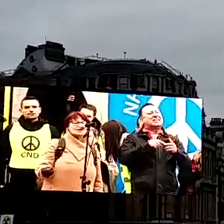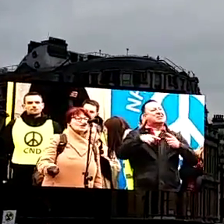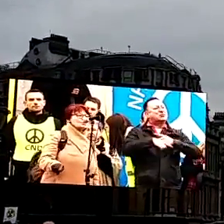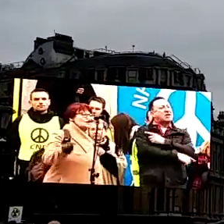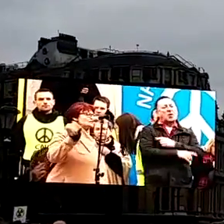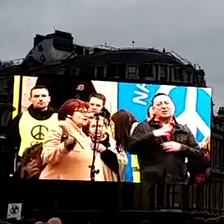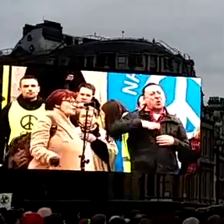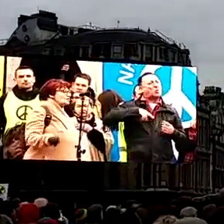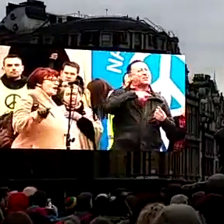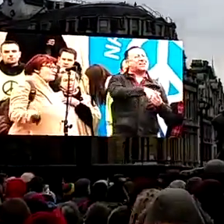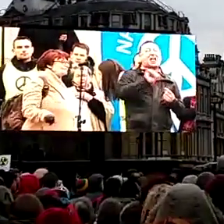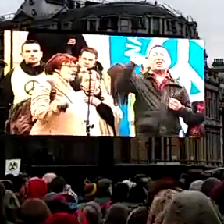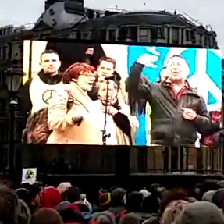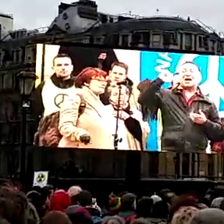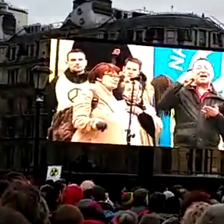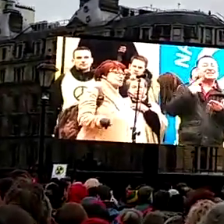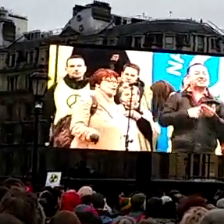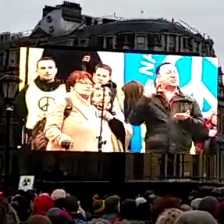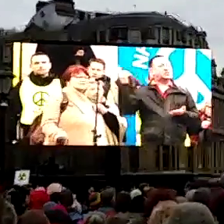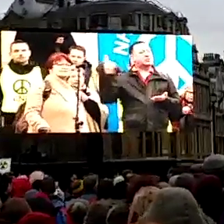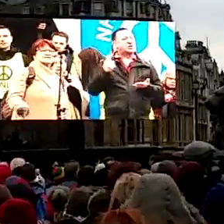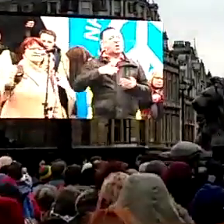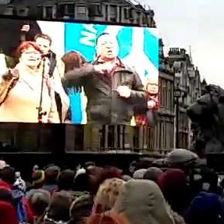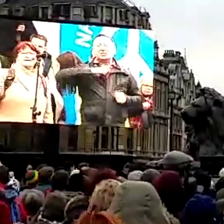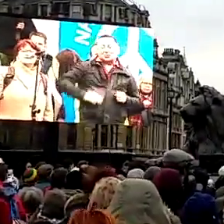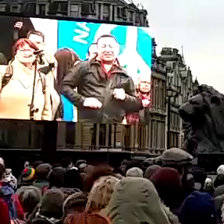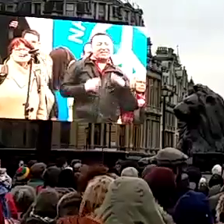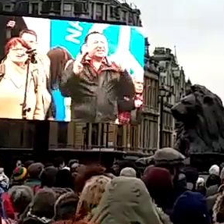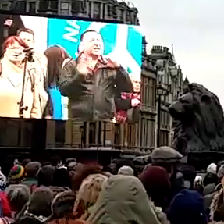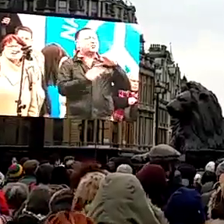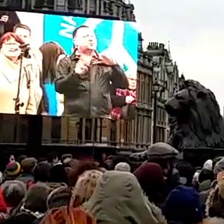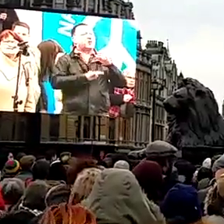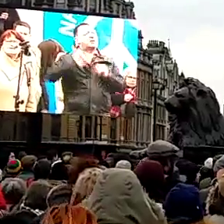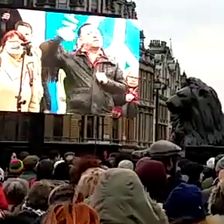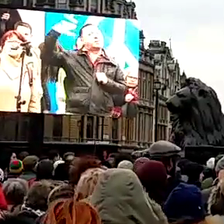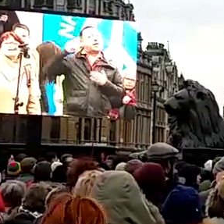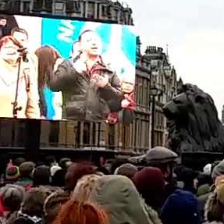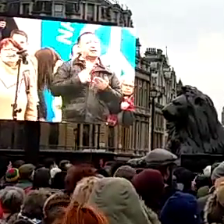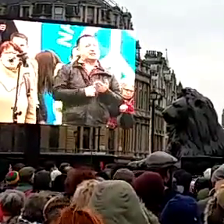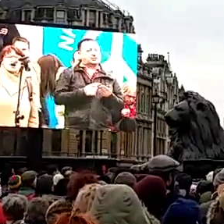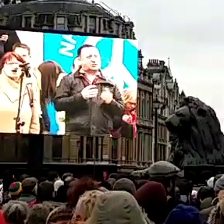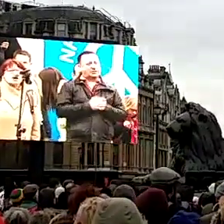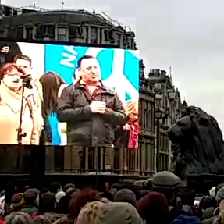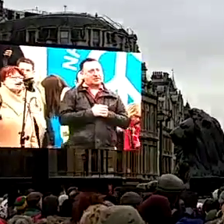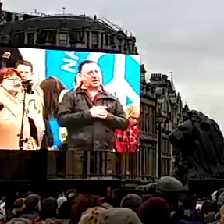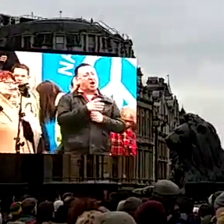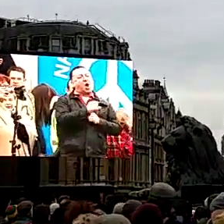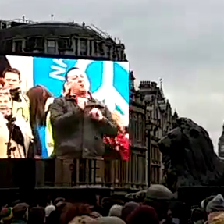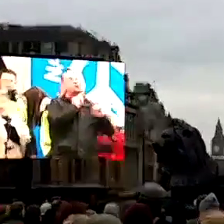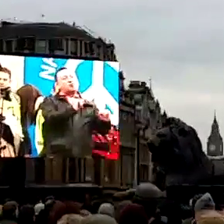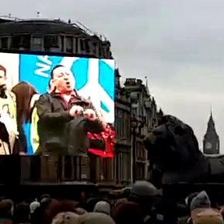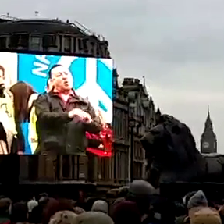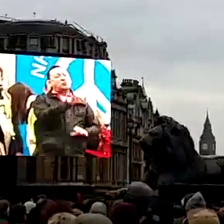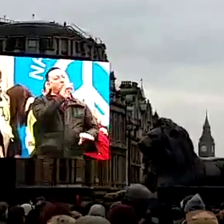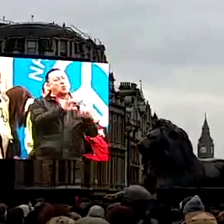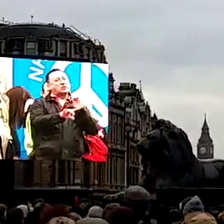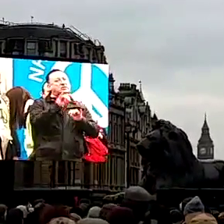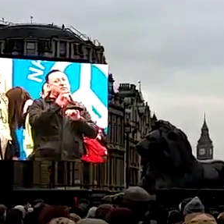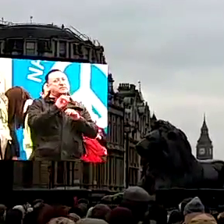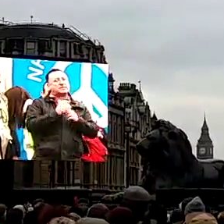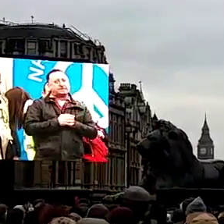choice. We don't have to have Trident. It is a choice. These are the wrong